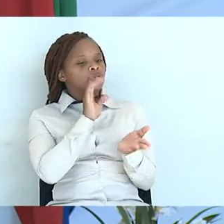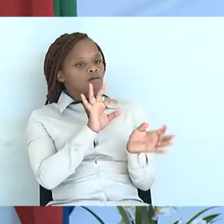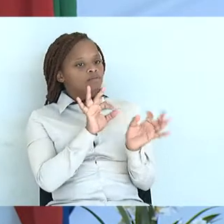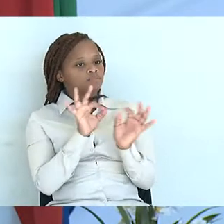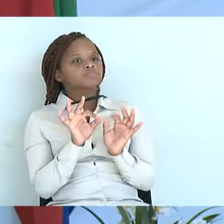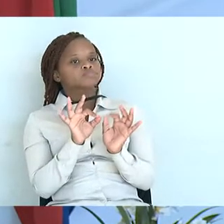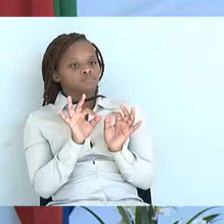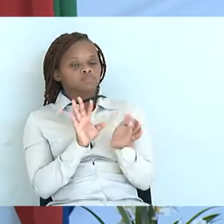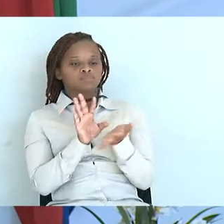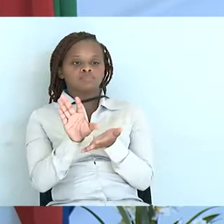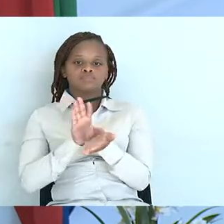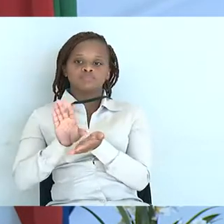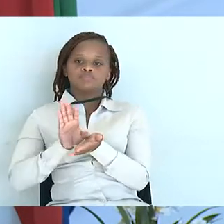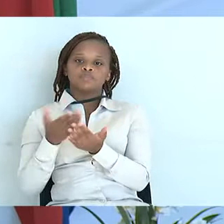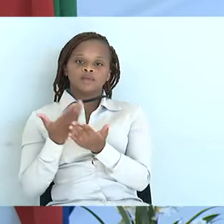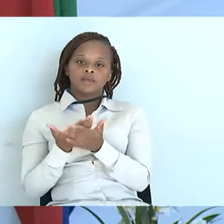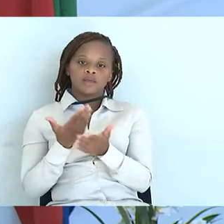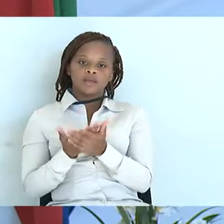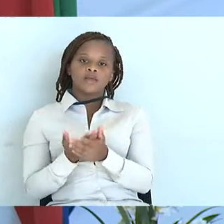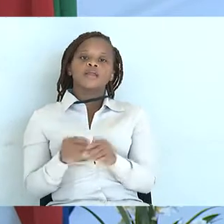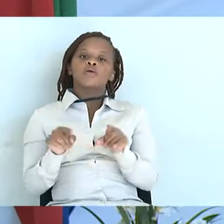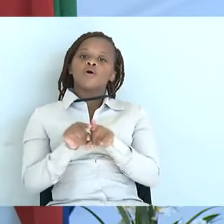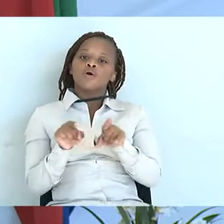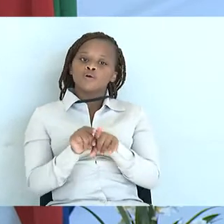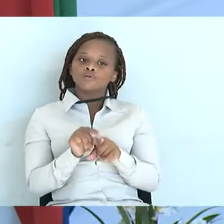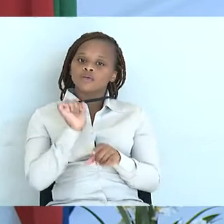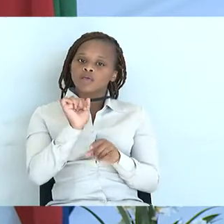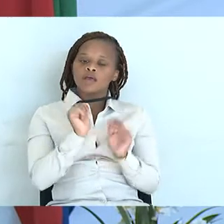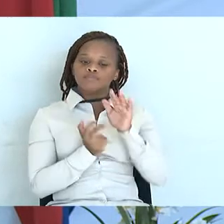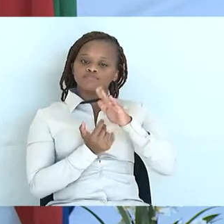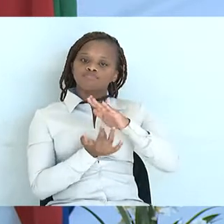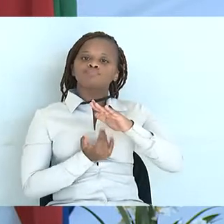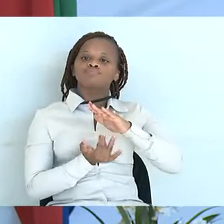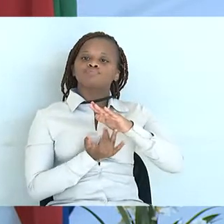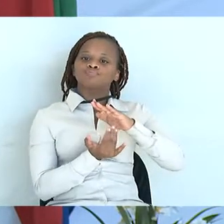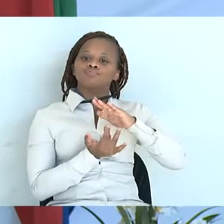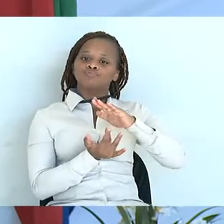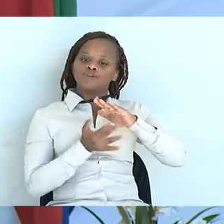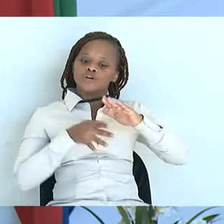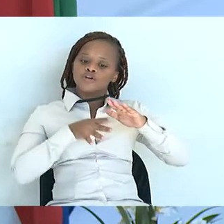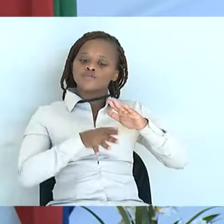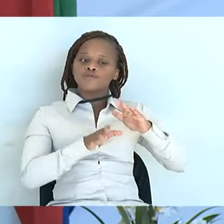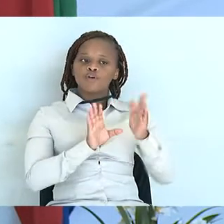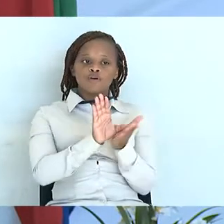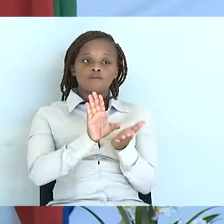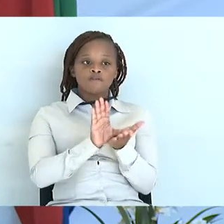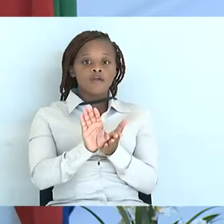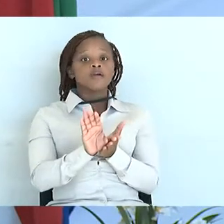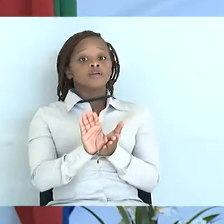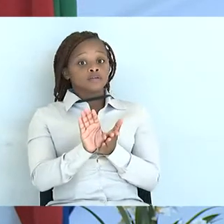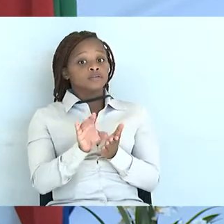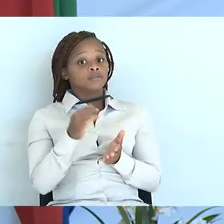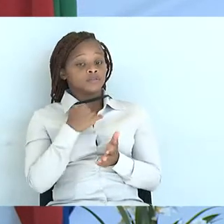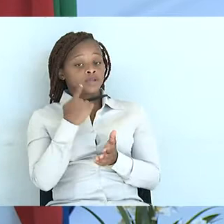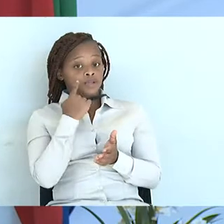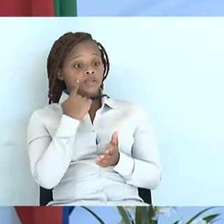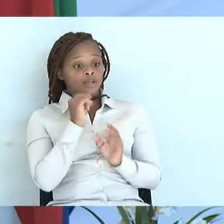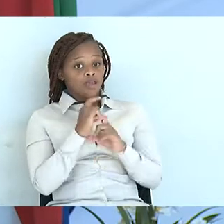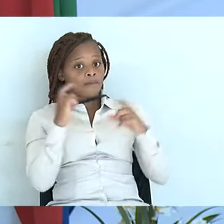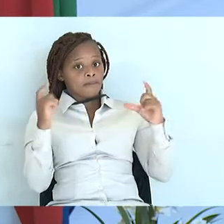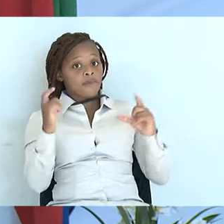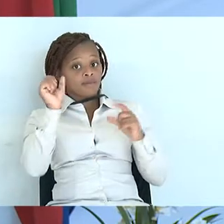the interest and enthusiasm to invest in this area is quite overwhelming, I must say.